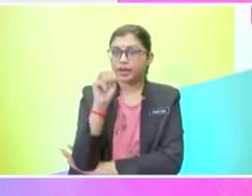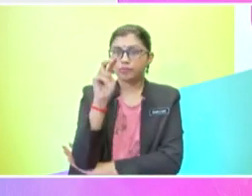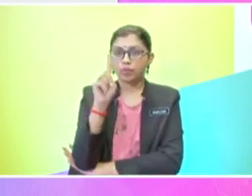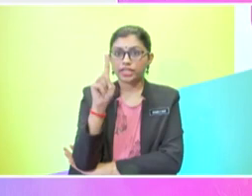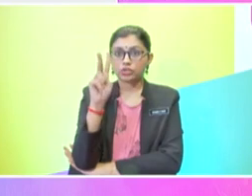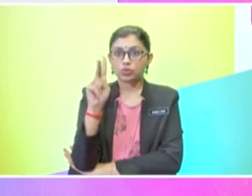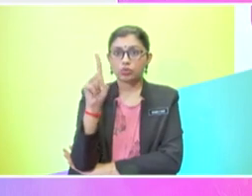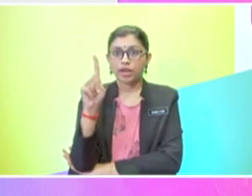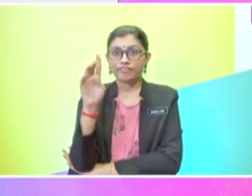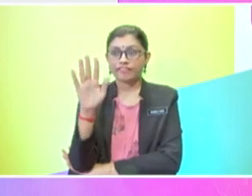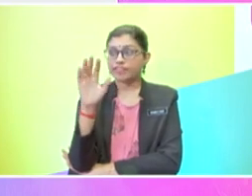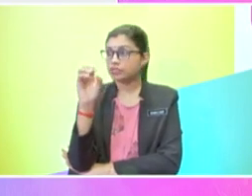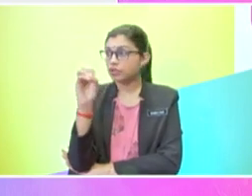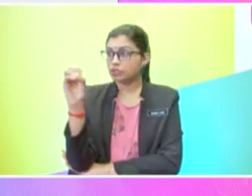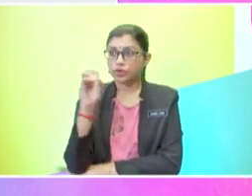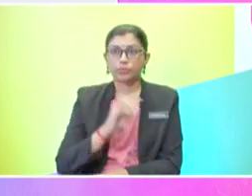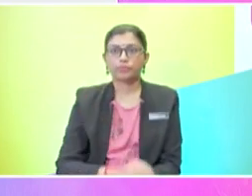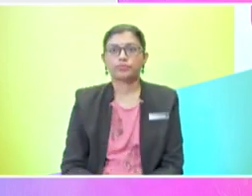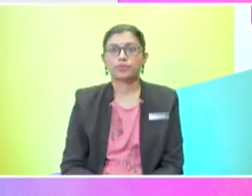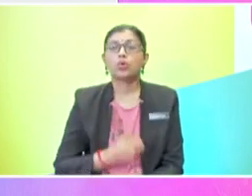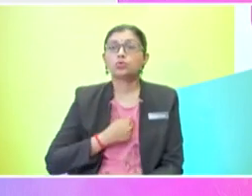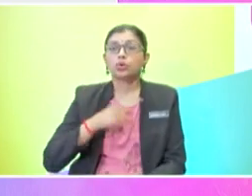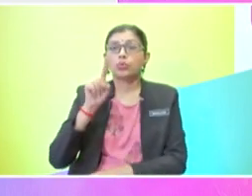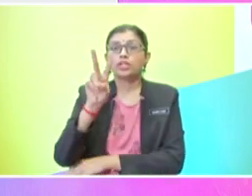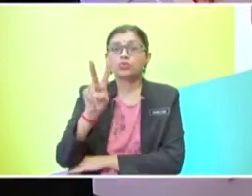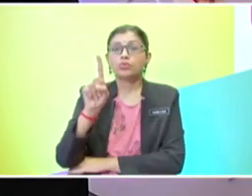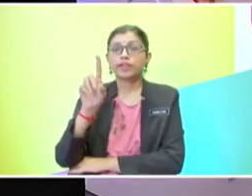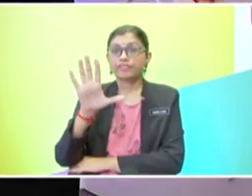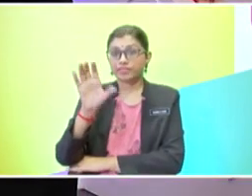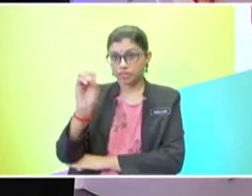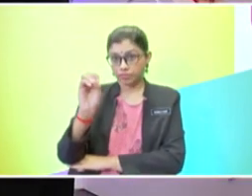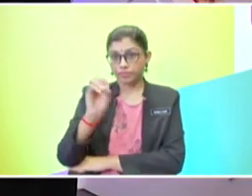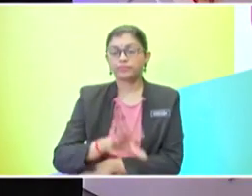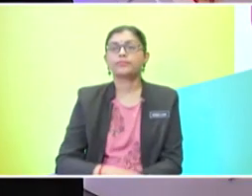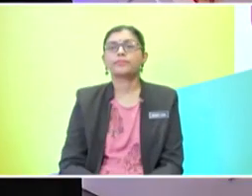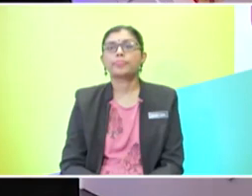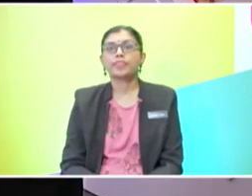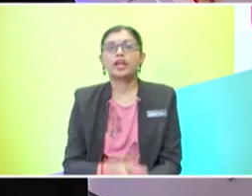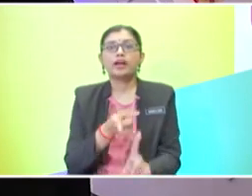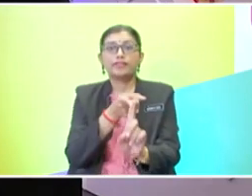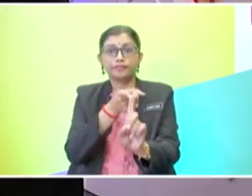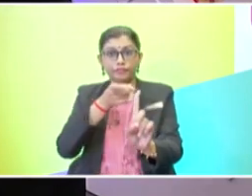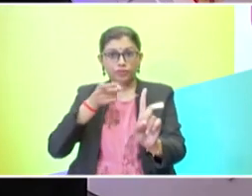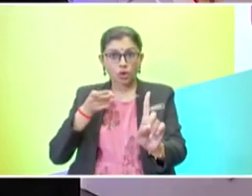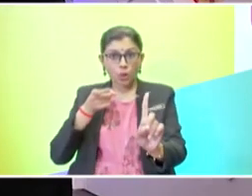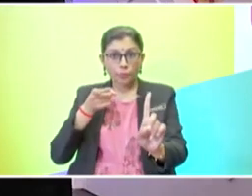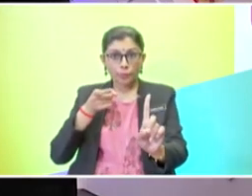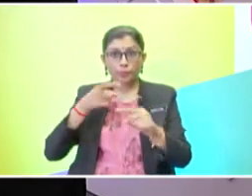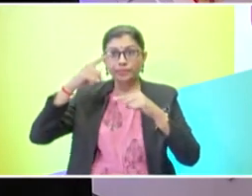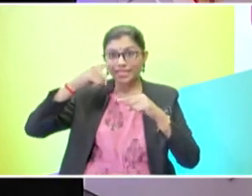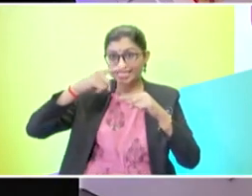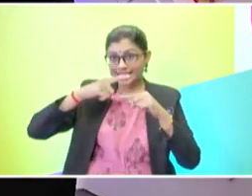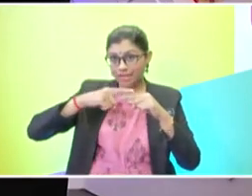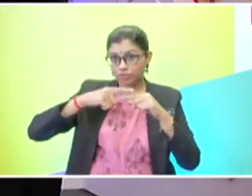12,150. Okay, so from the total, you are entitled for 30% discount. So what we must do here, discount sounds what? You